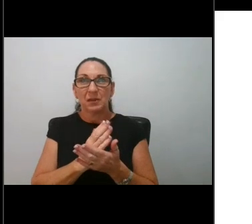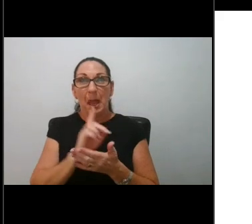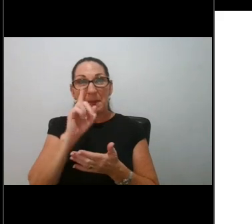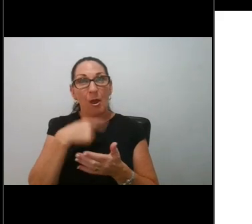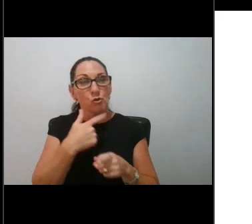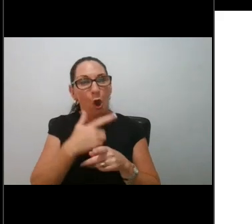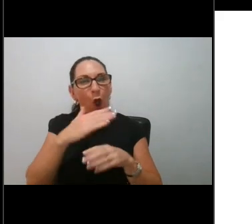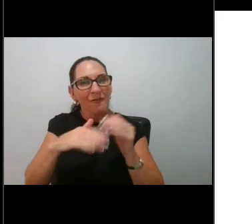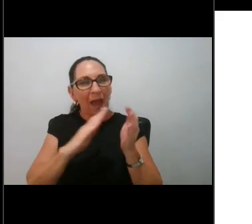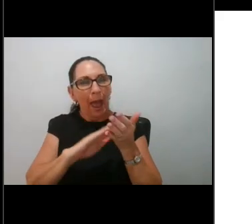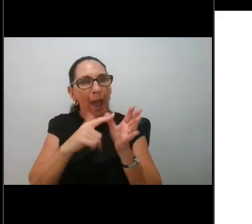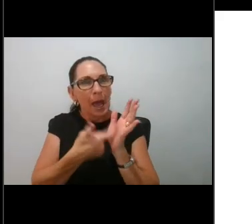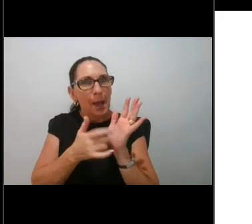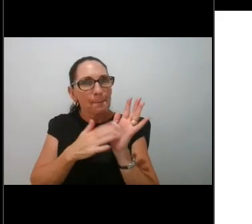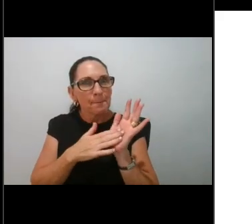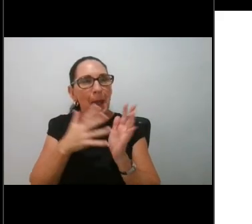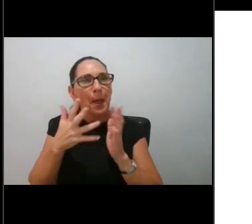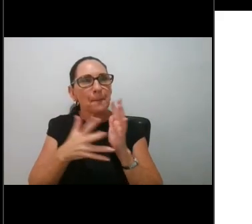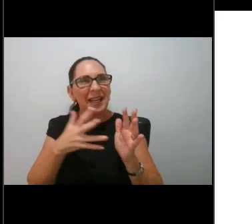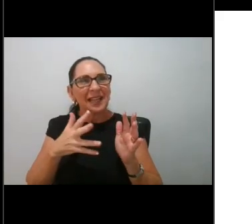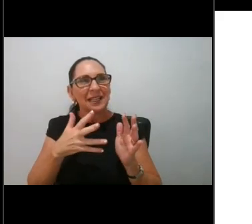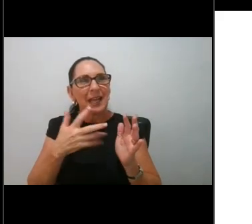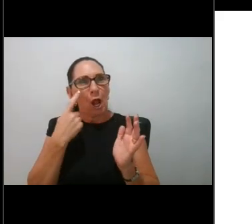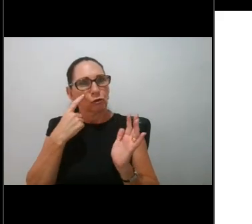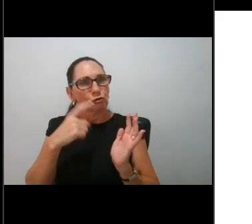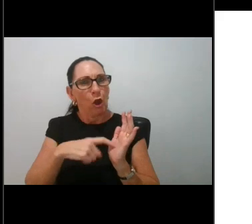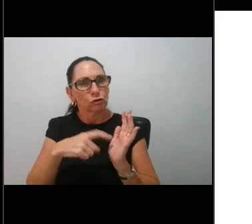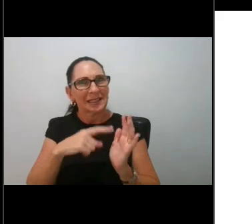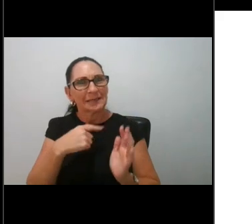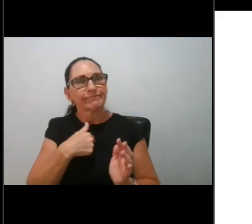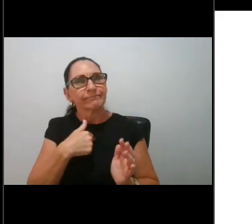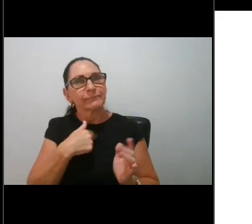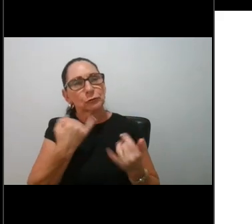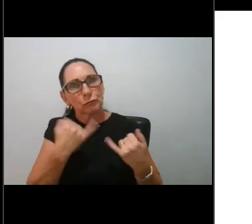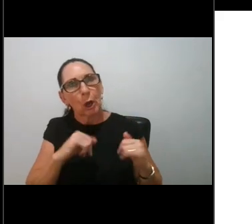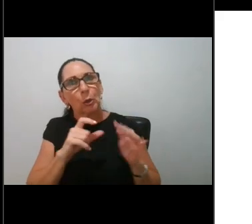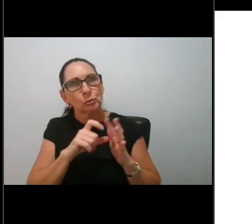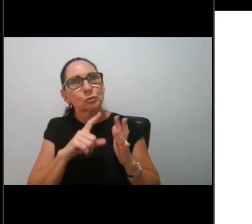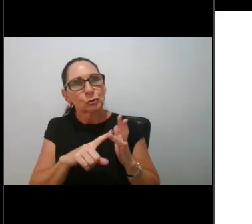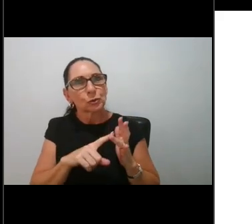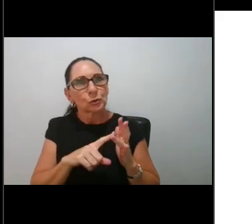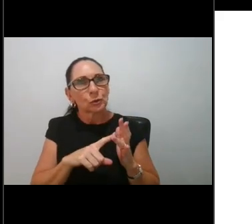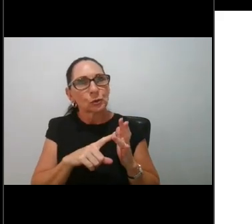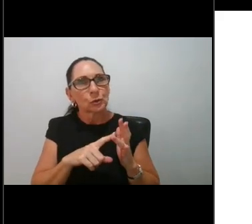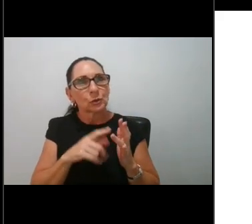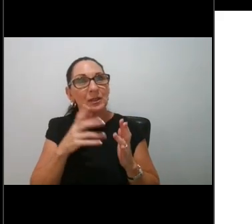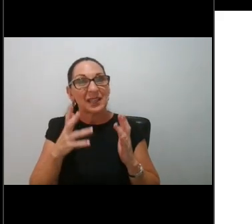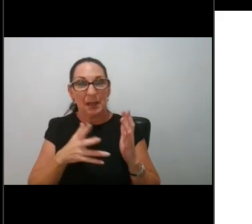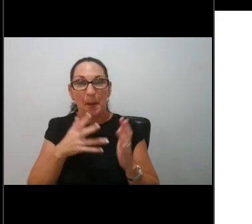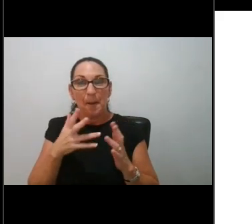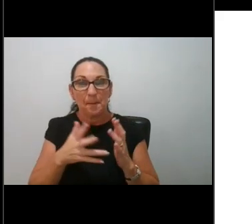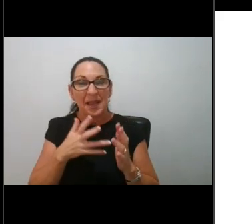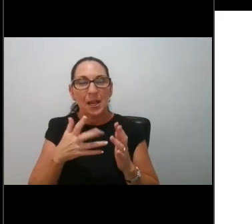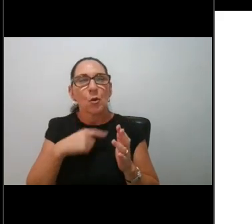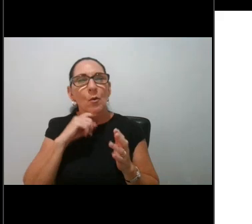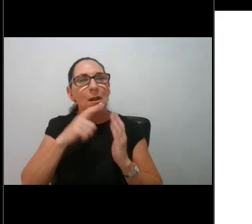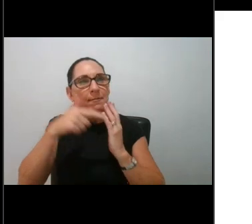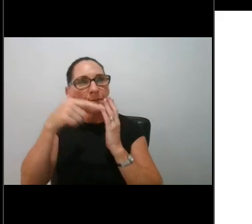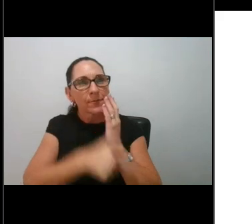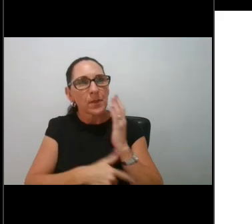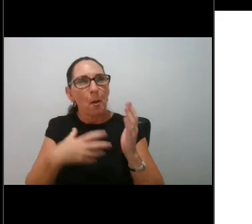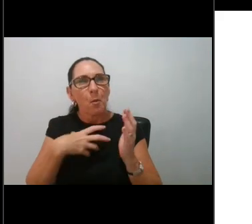of acknowledging wrongdoing. Our guiding principle is do no further harm, and we'll talk in more detail about how